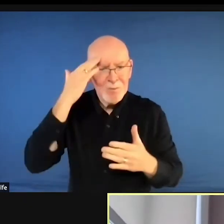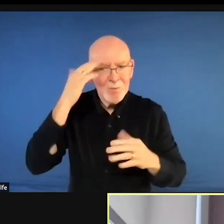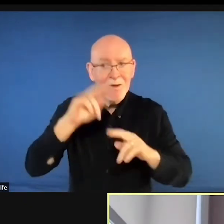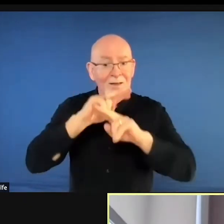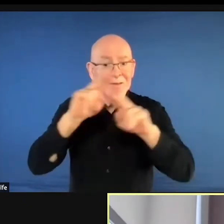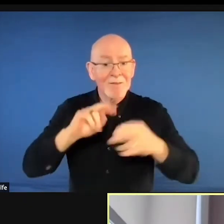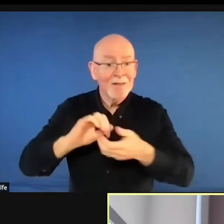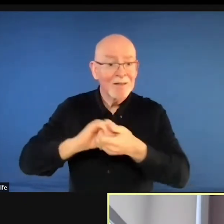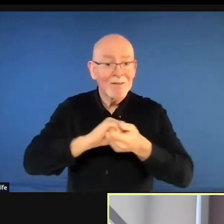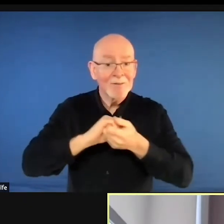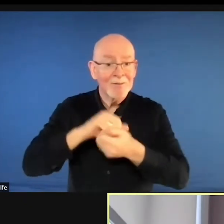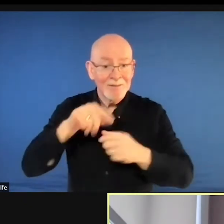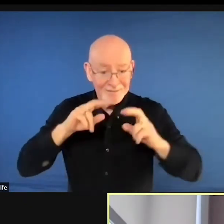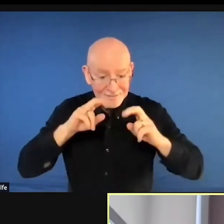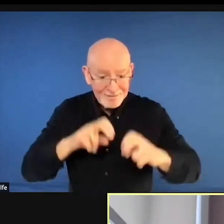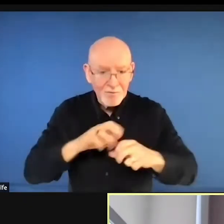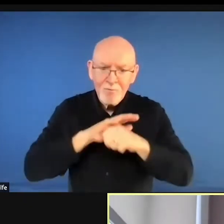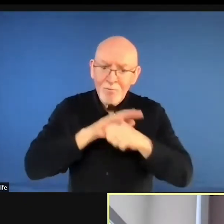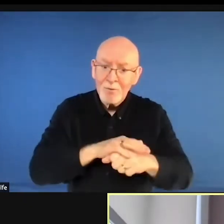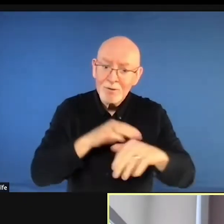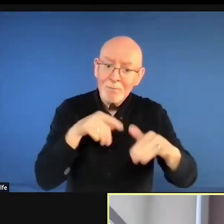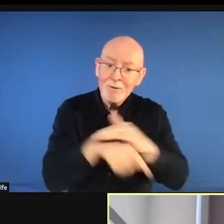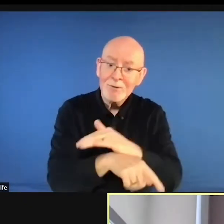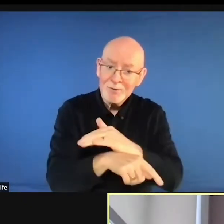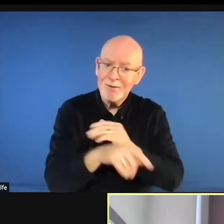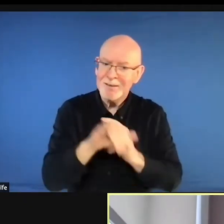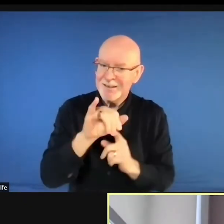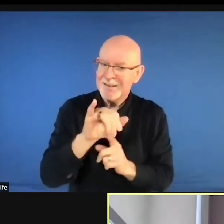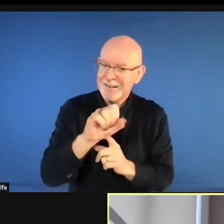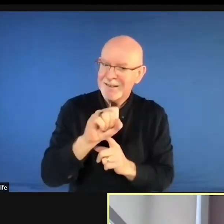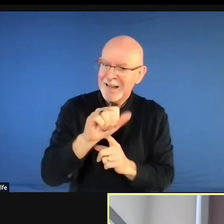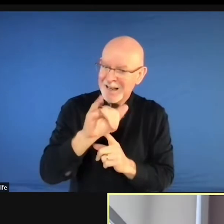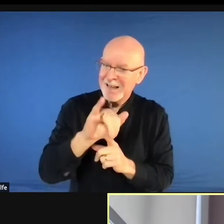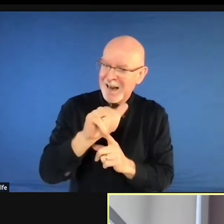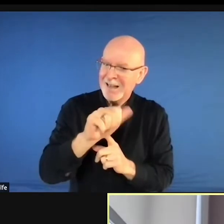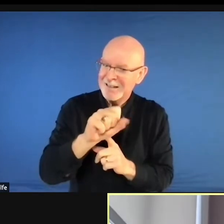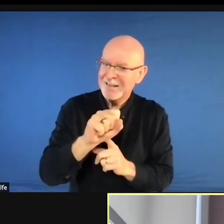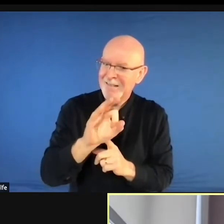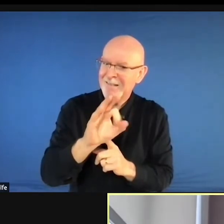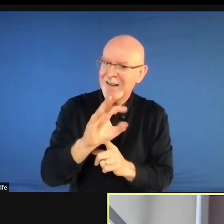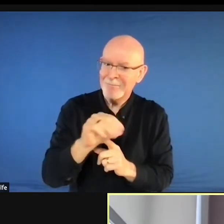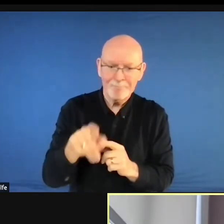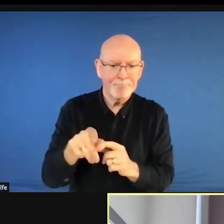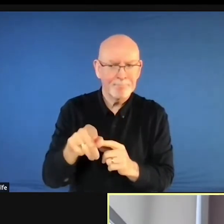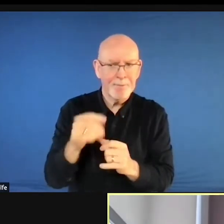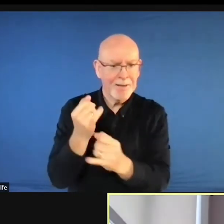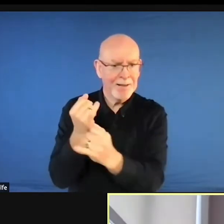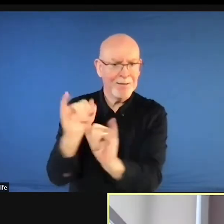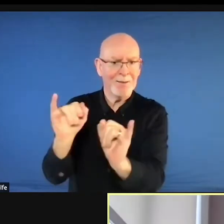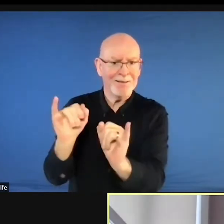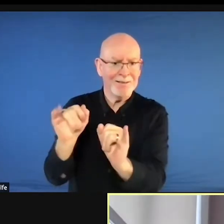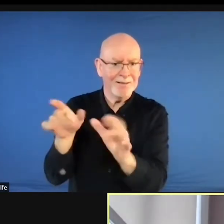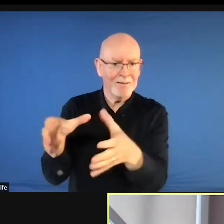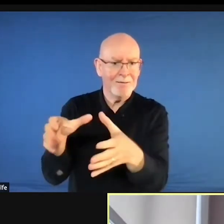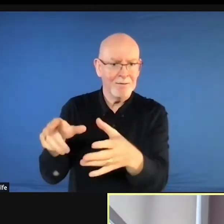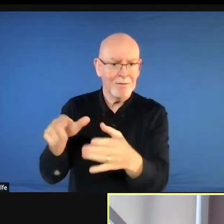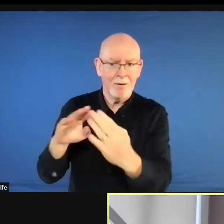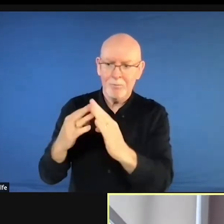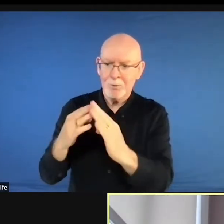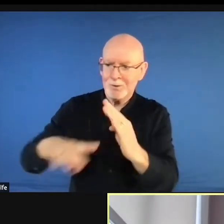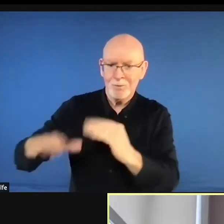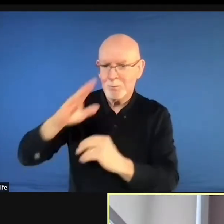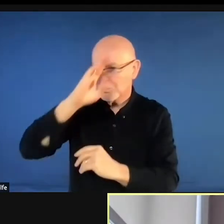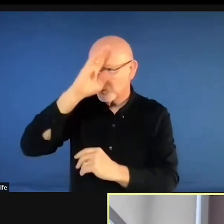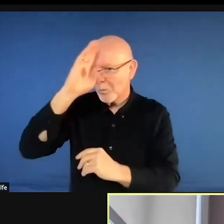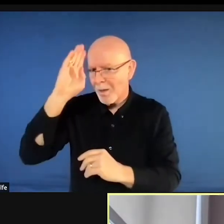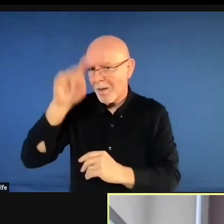practitioners, and policymakers, and we are international in scope and membership. Our membership work and interact